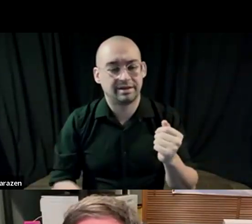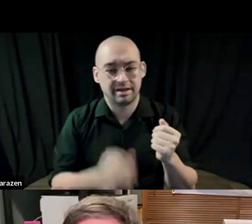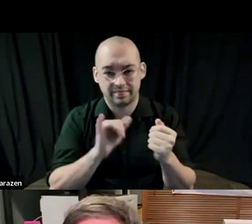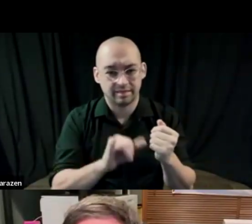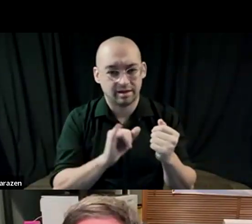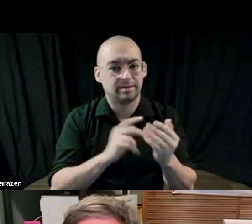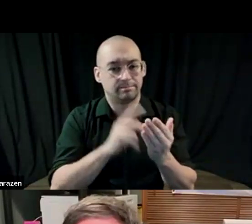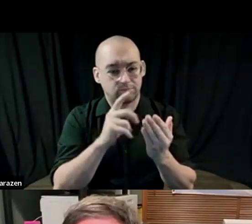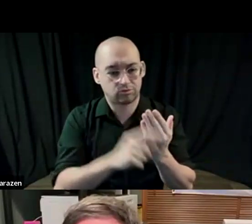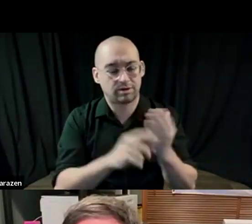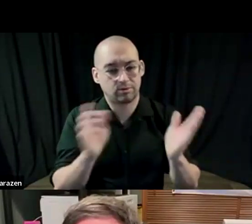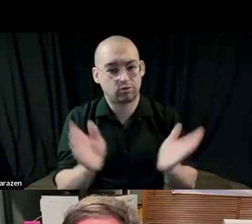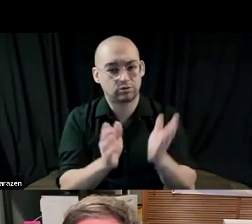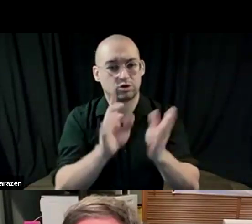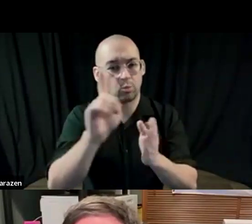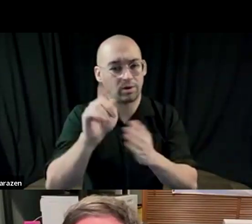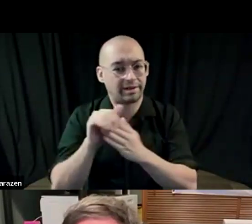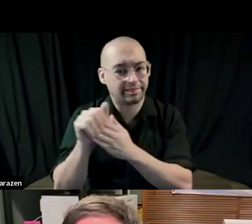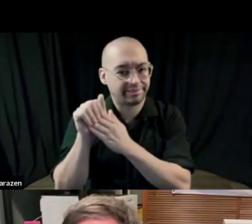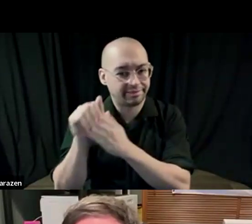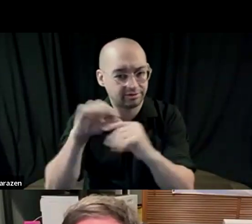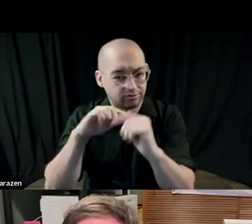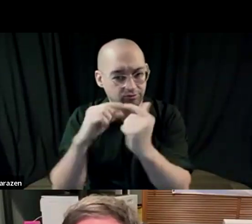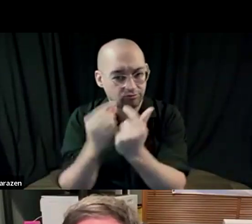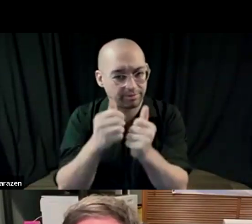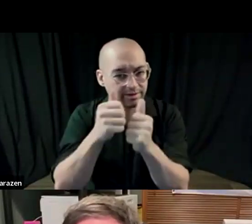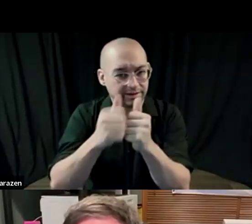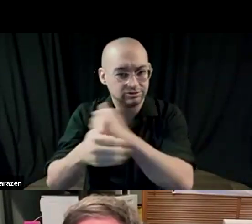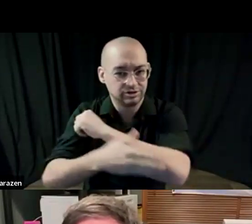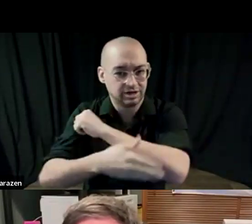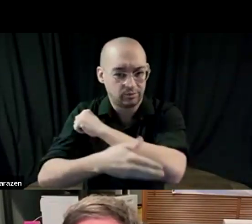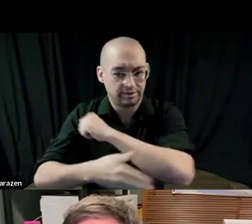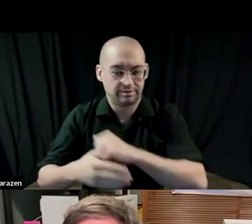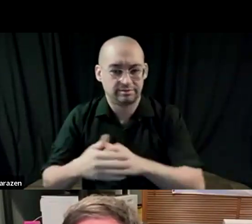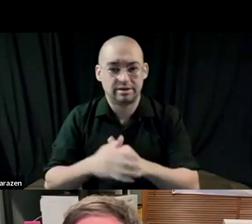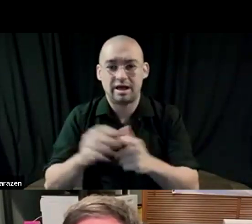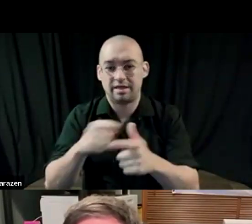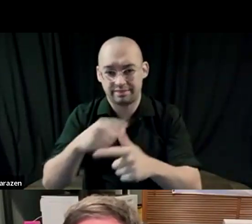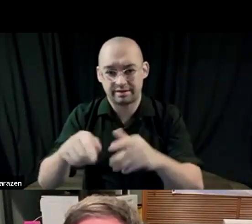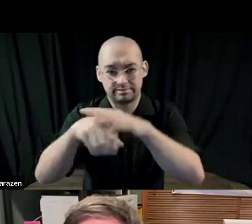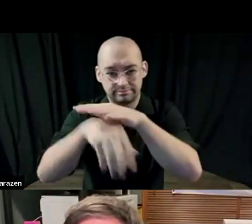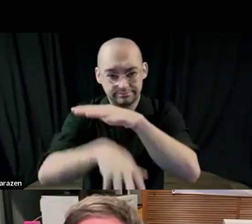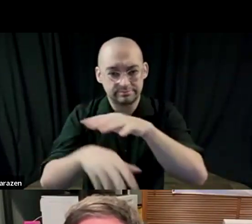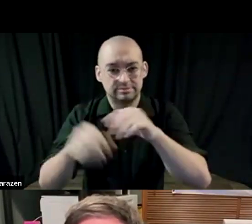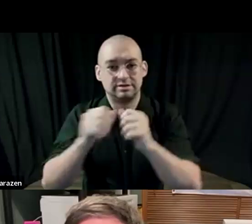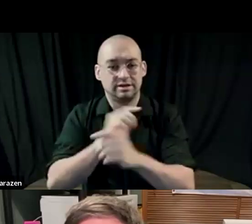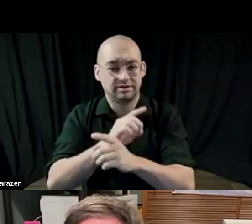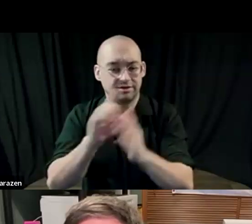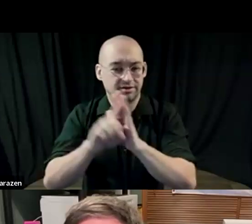lead entity per each county to develop like a coalition of partners